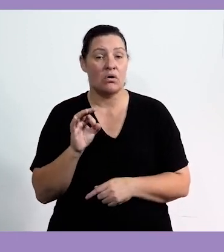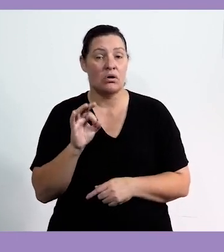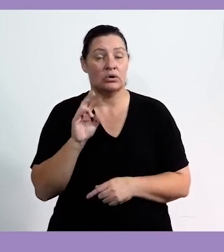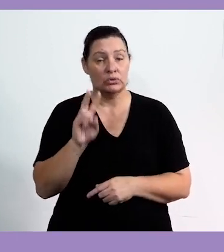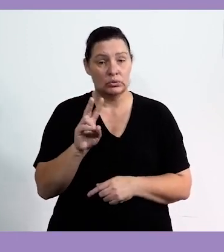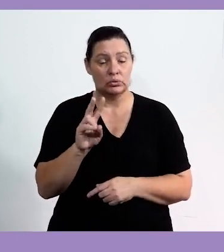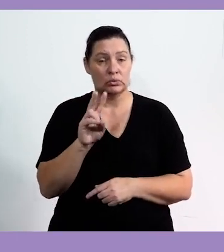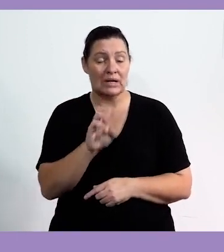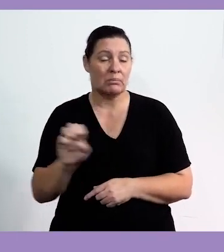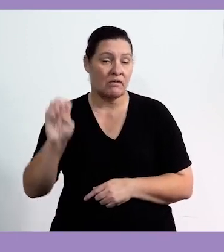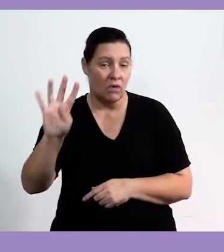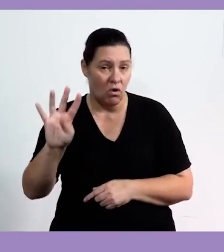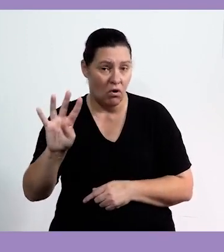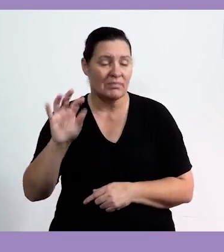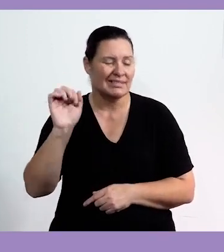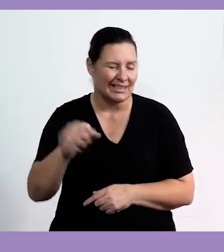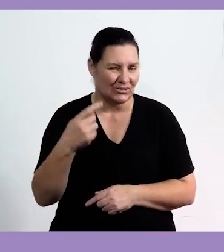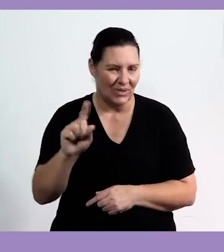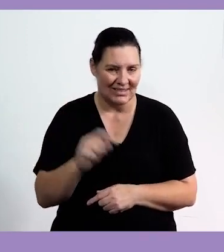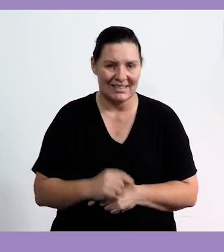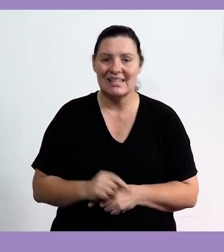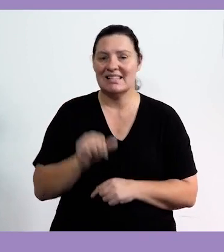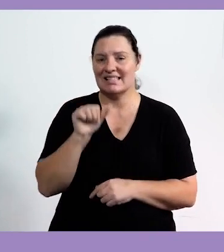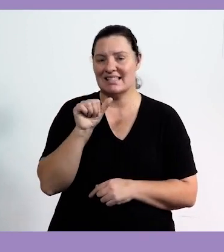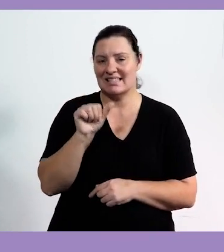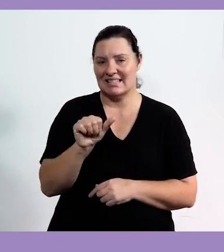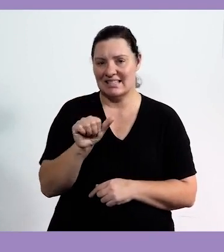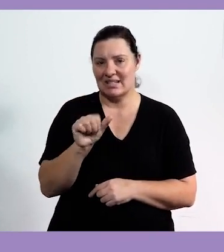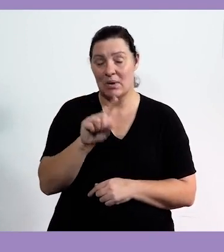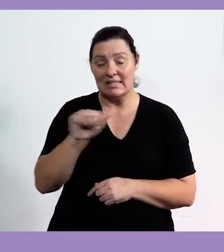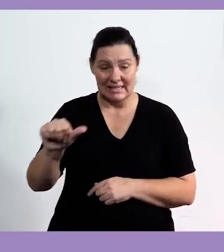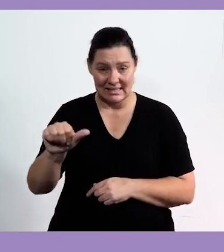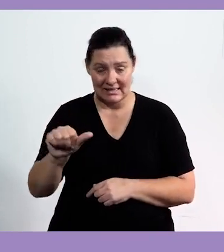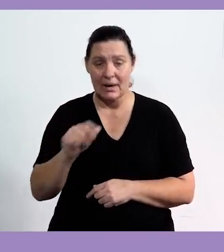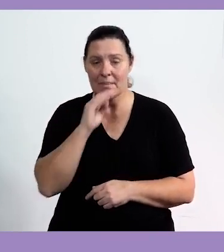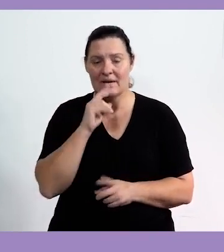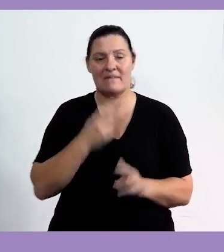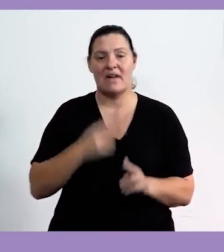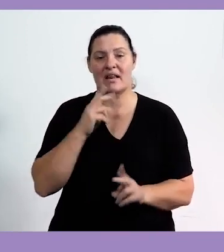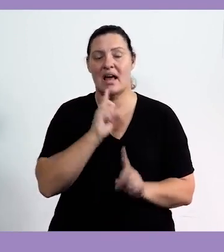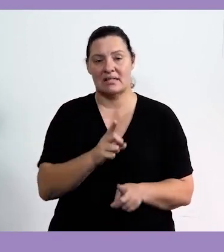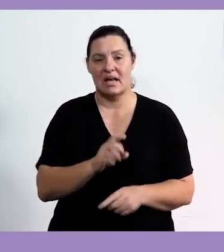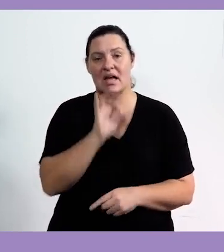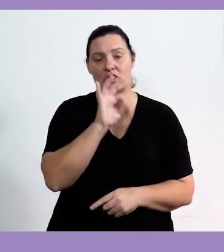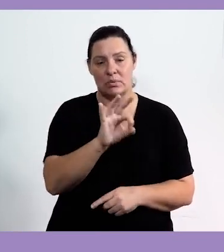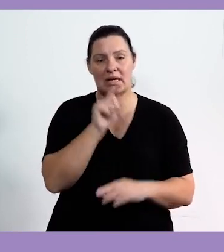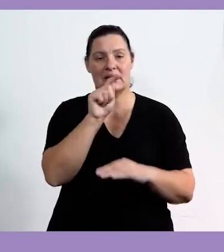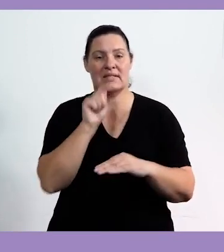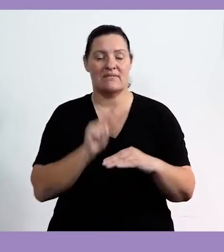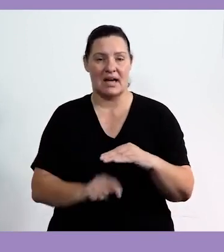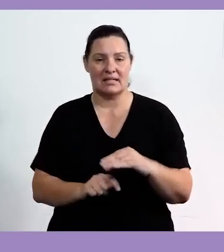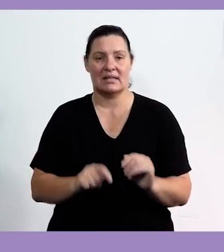is for 2 to the exponent 4? Yes, you are correct. It is 16. That will give us a final answer of